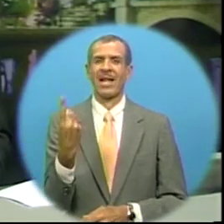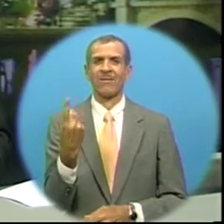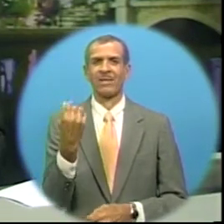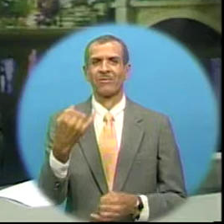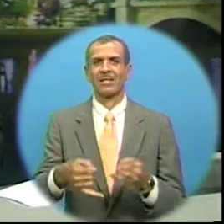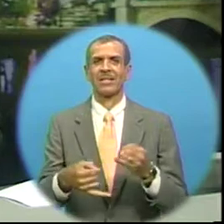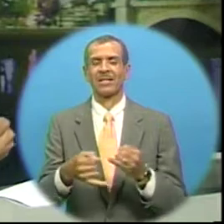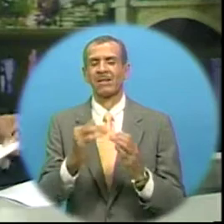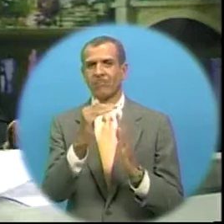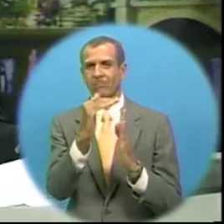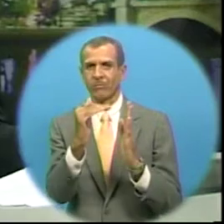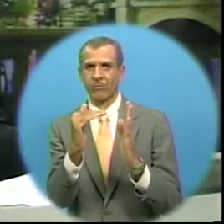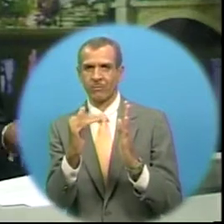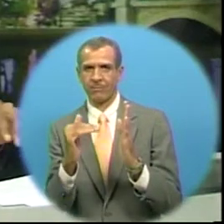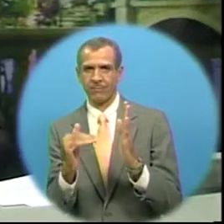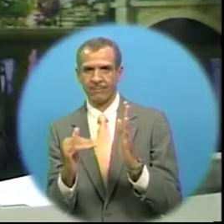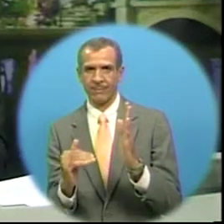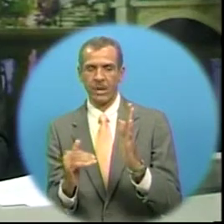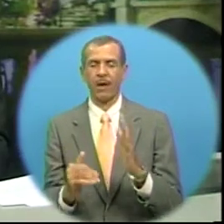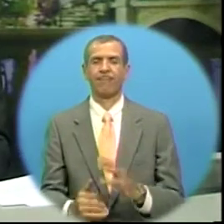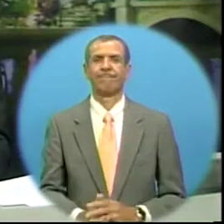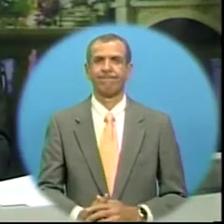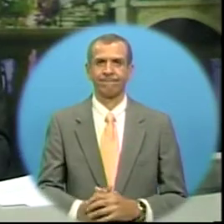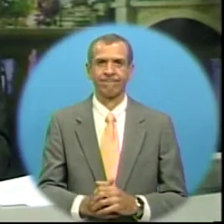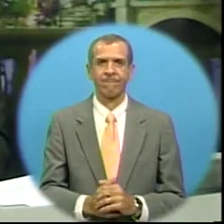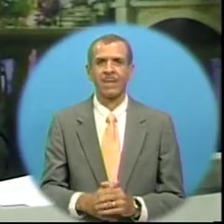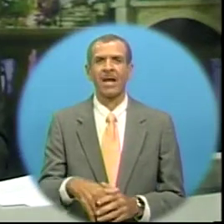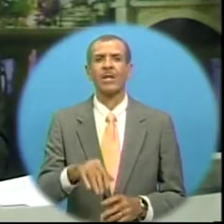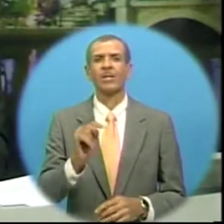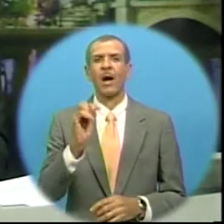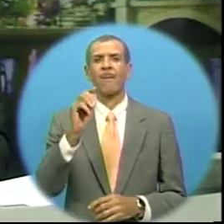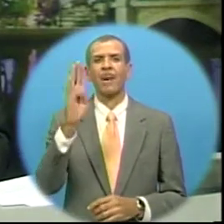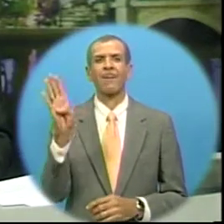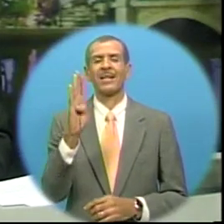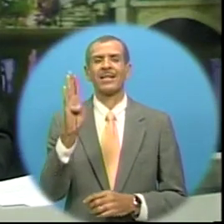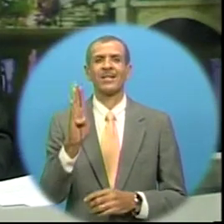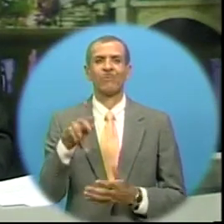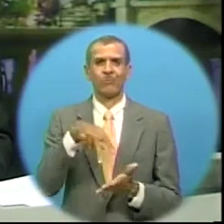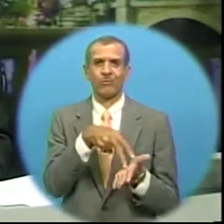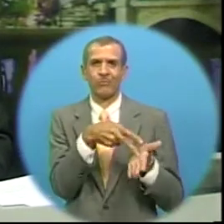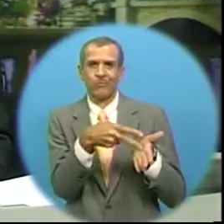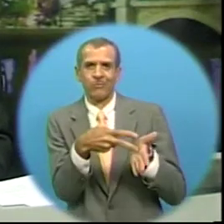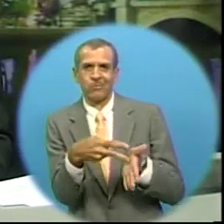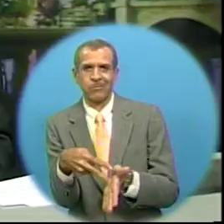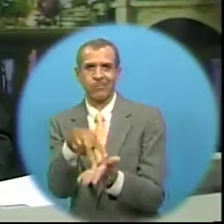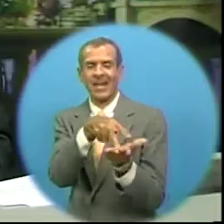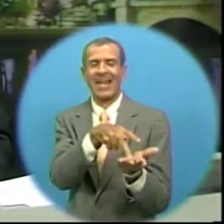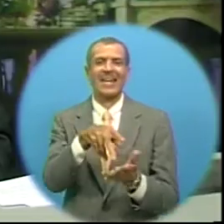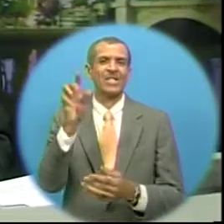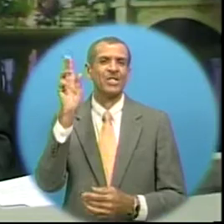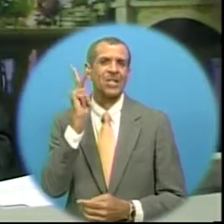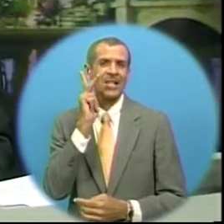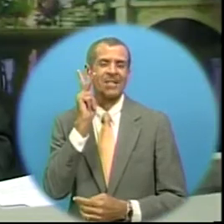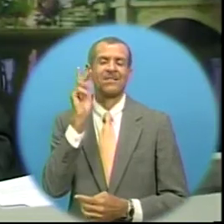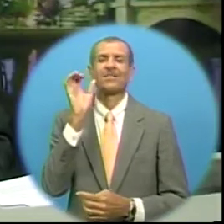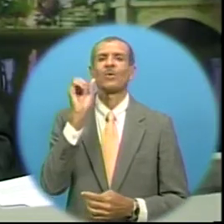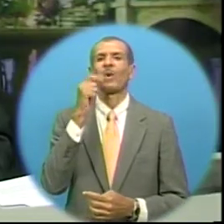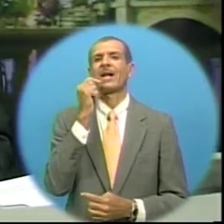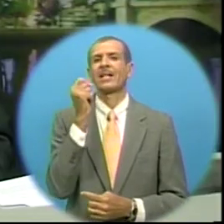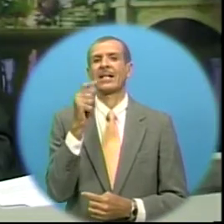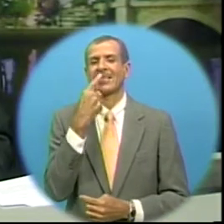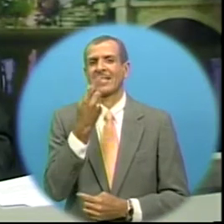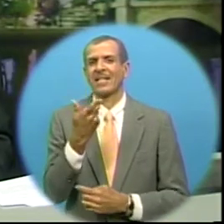finished down the standings. Top Barbadian junior surfer Chelsea Tuak is into the semi-finals at the World